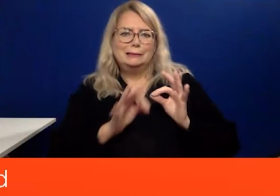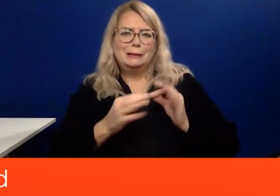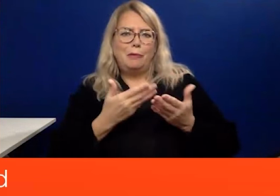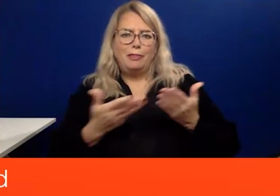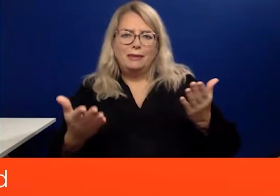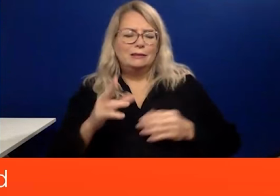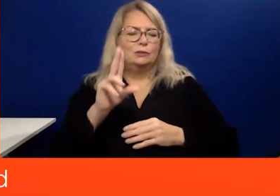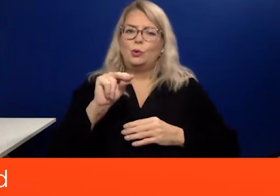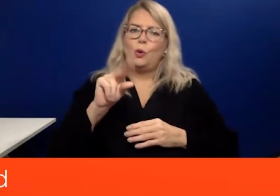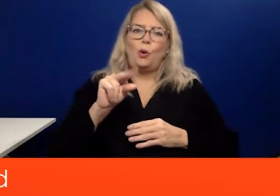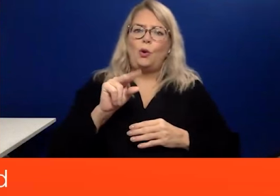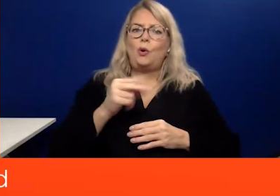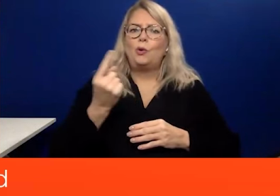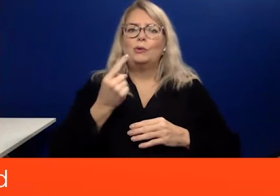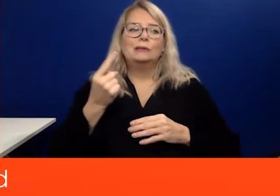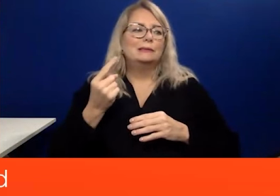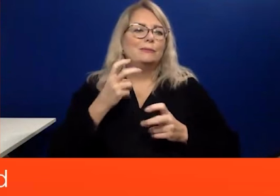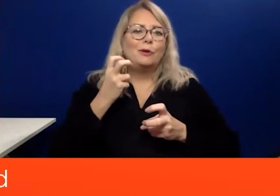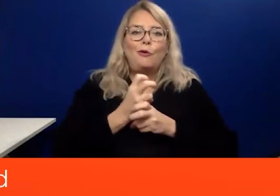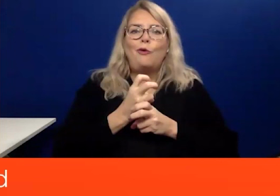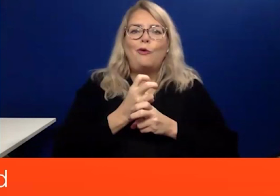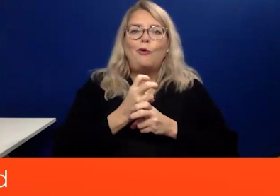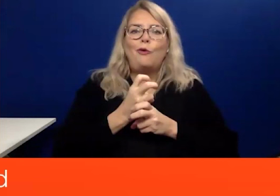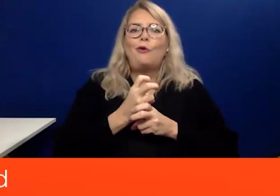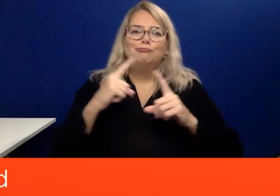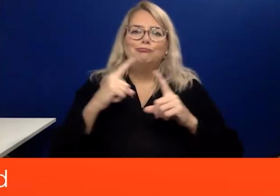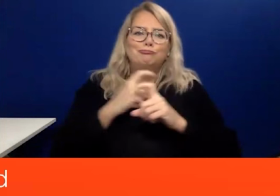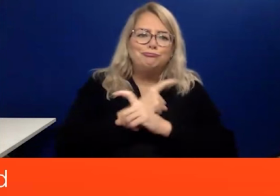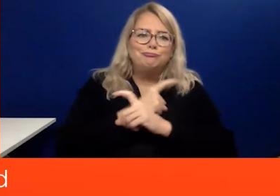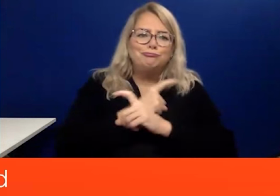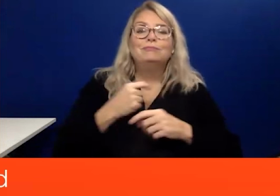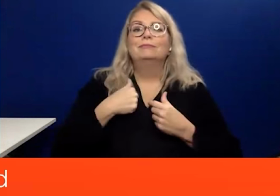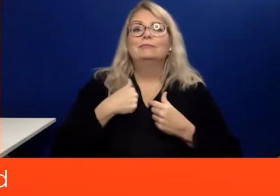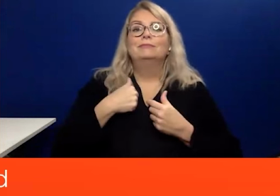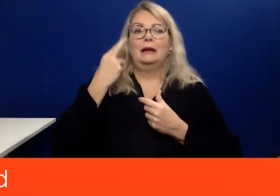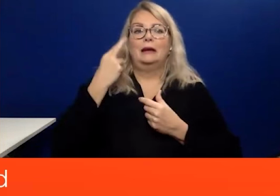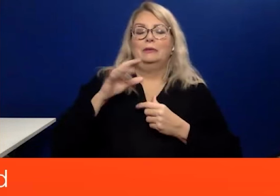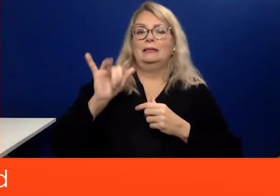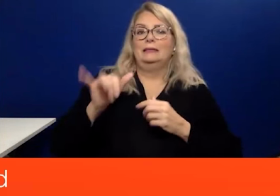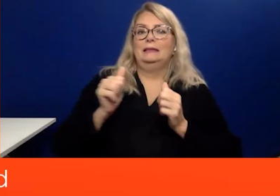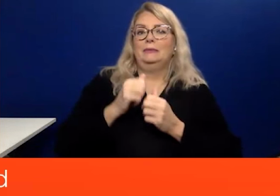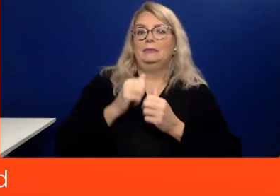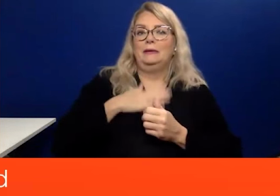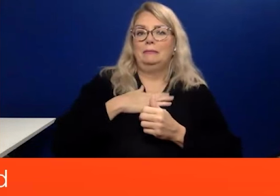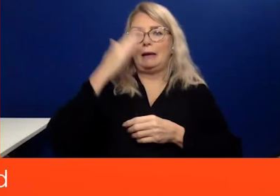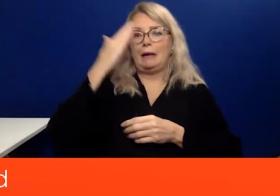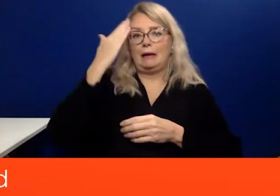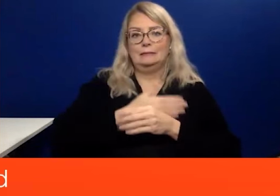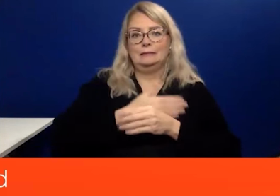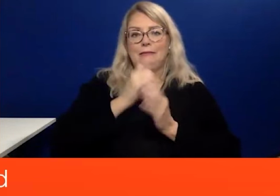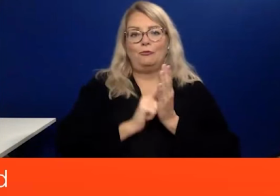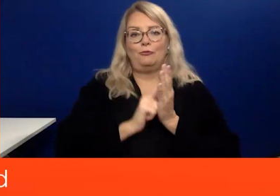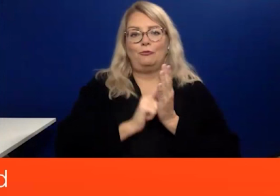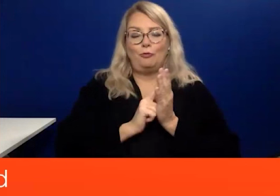something difficult. And I know that firsthand knowledge. My son-in-law, he got dumped into a world of programming and he really